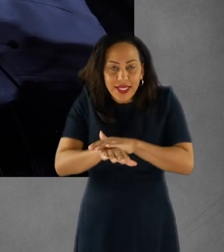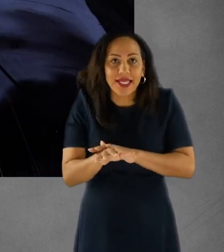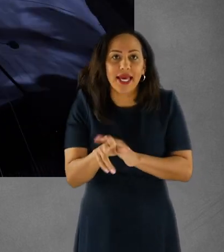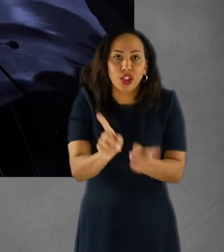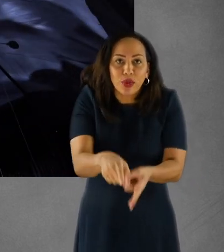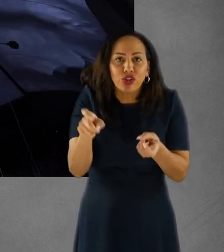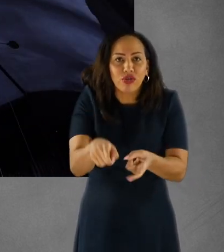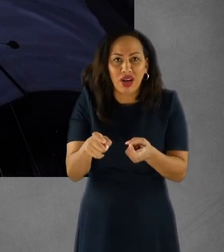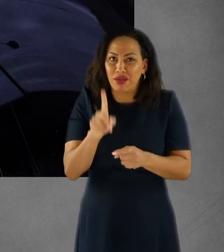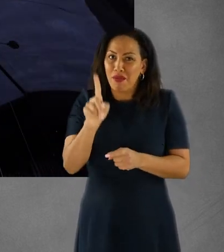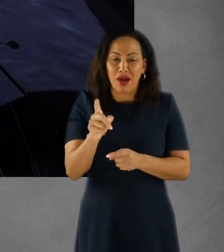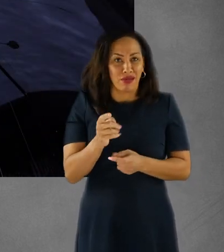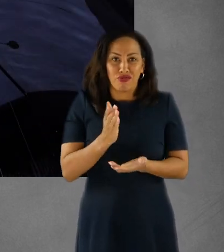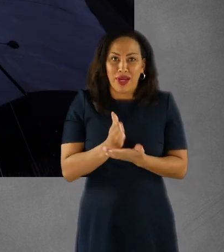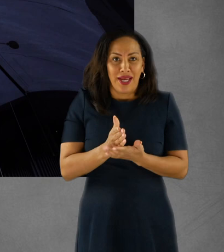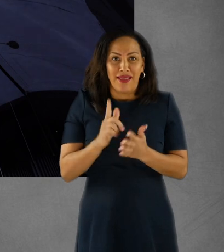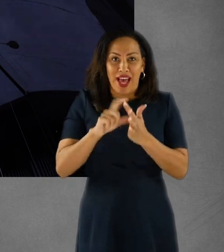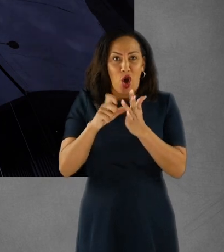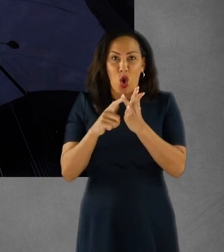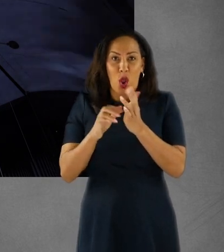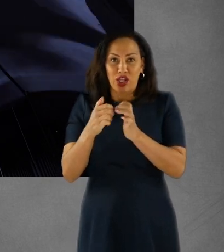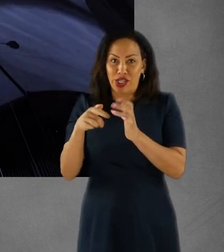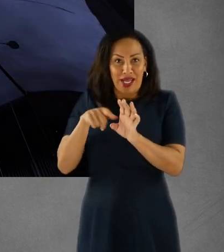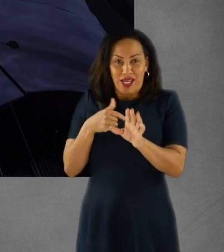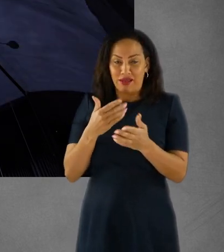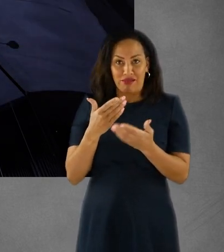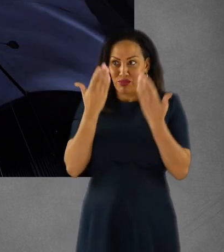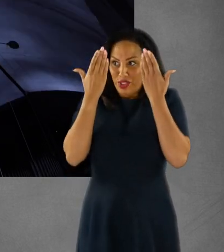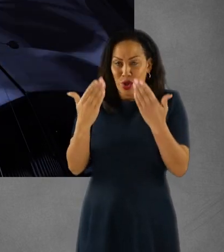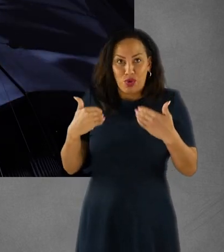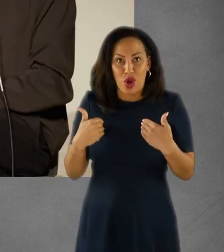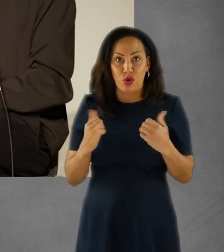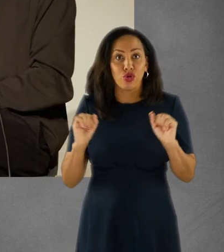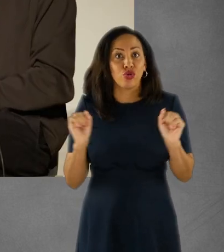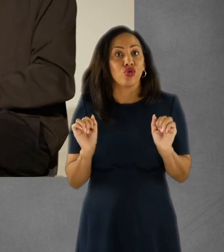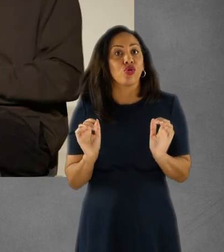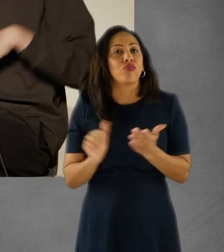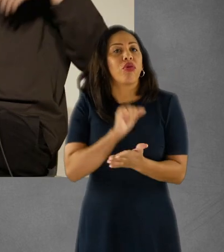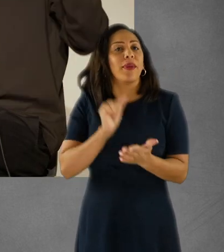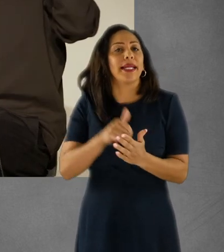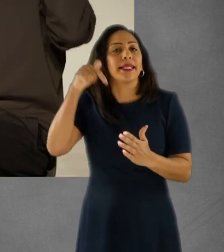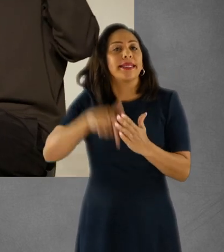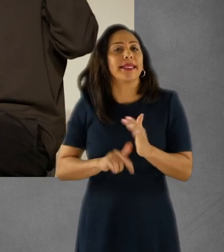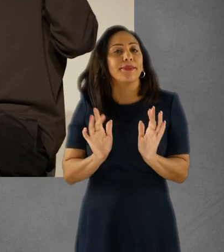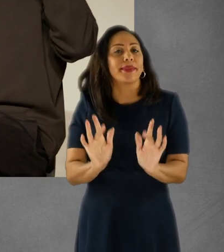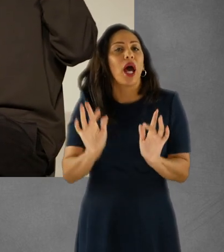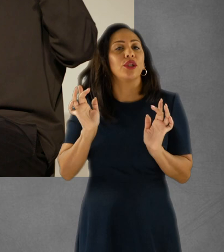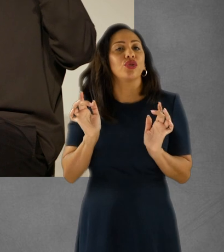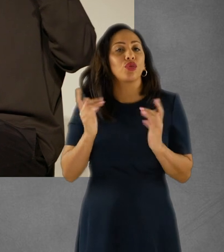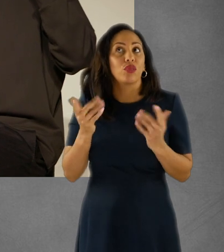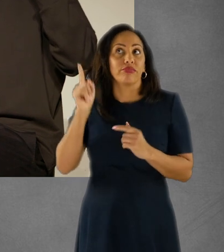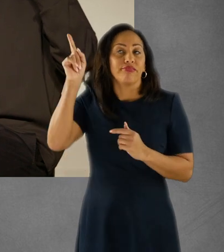part of our ecology, which is largely untouched and mysterious in some way. So this is